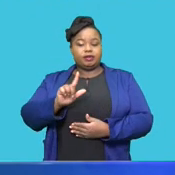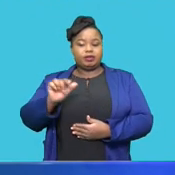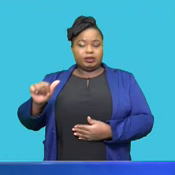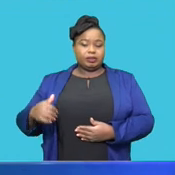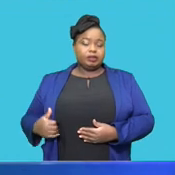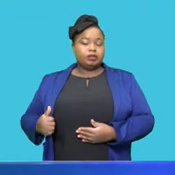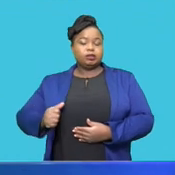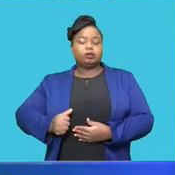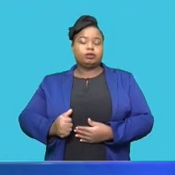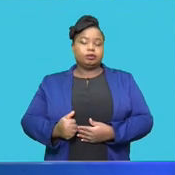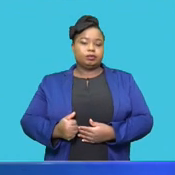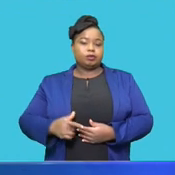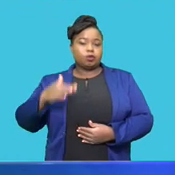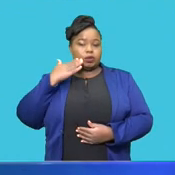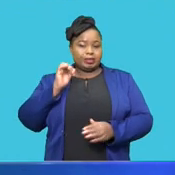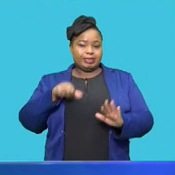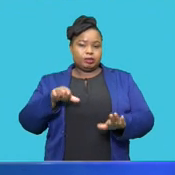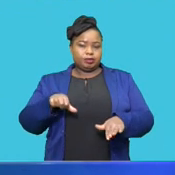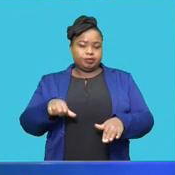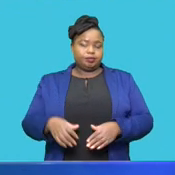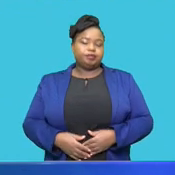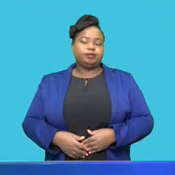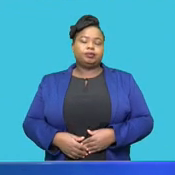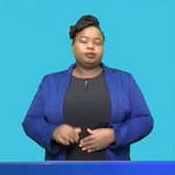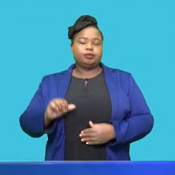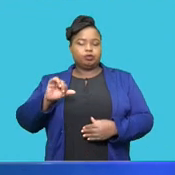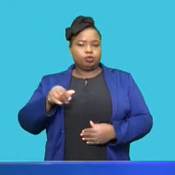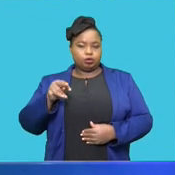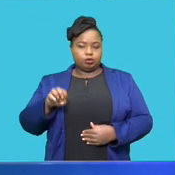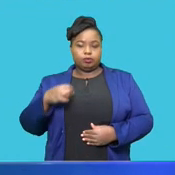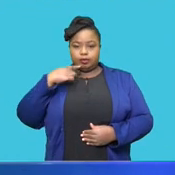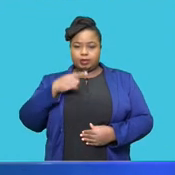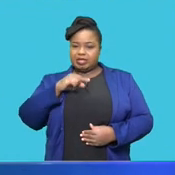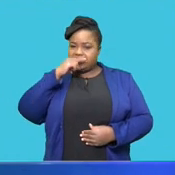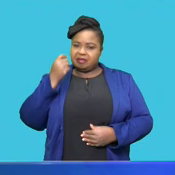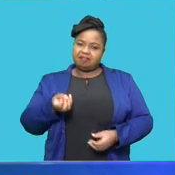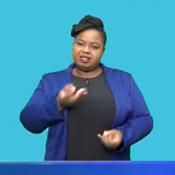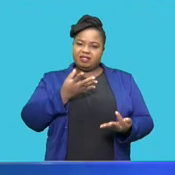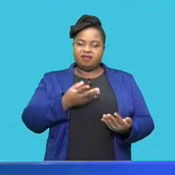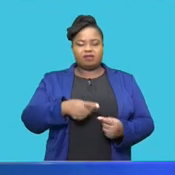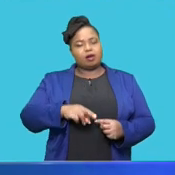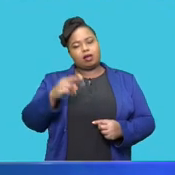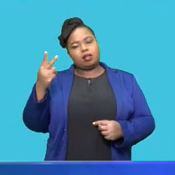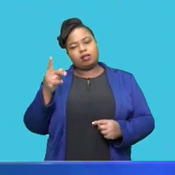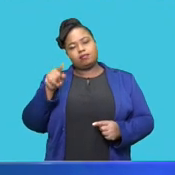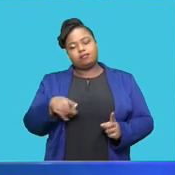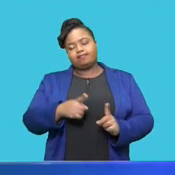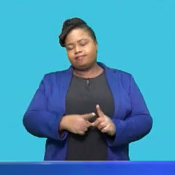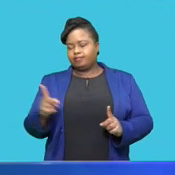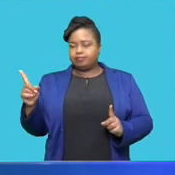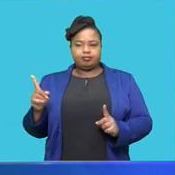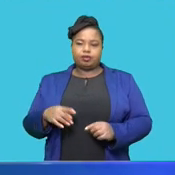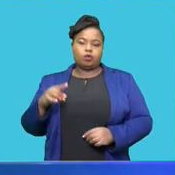1976 ngomhlazi yishumi nesithupha kuNhlangulana uthi lolu suku kumele ngabekele uphiwa elinye igama ngoba ludukisa intsha. UShabangu